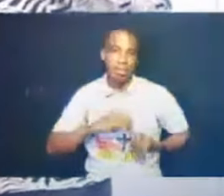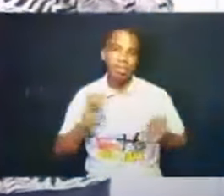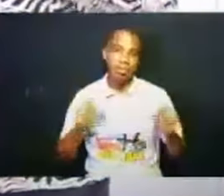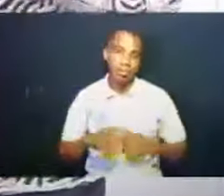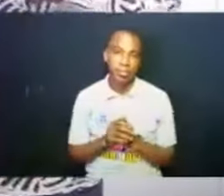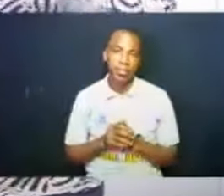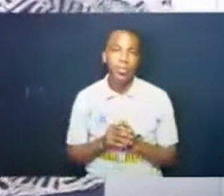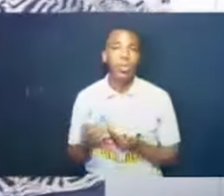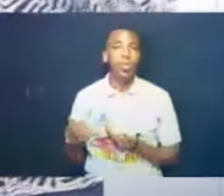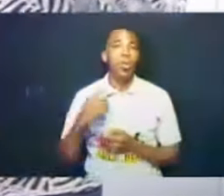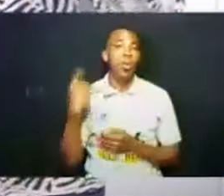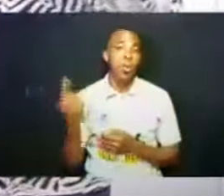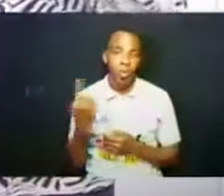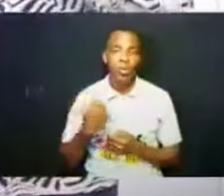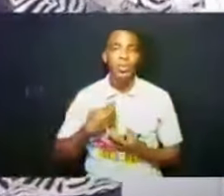We always are gathering.